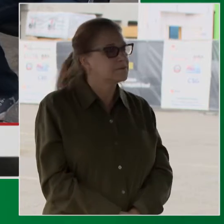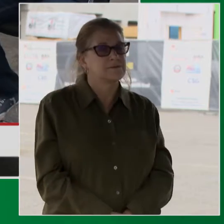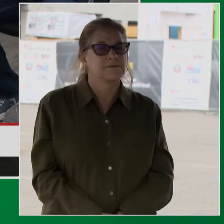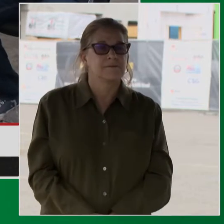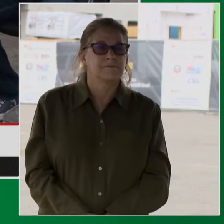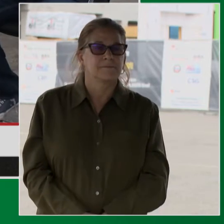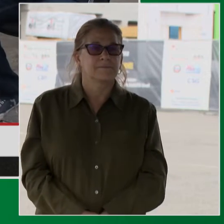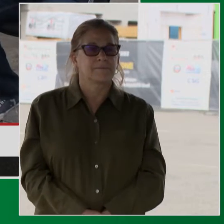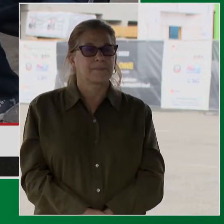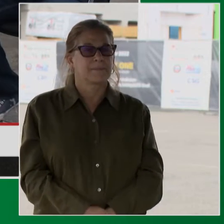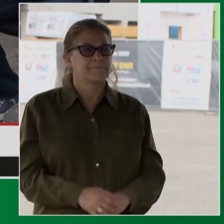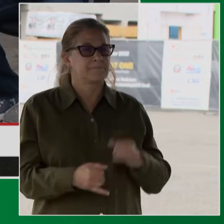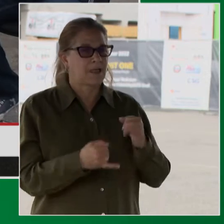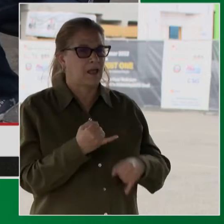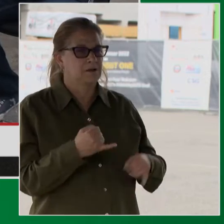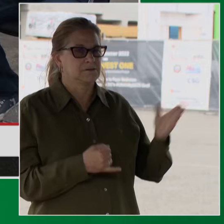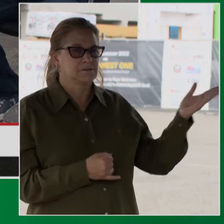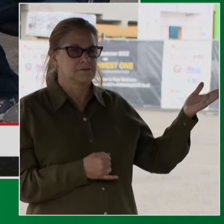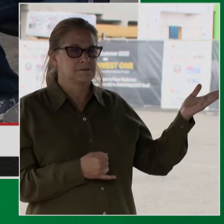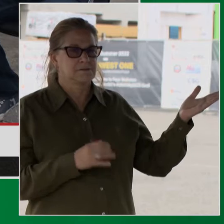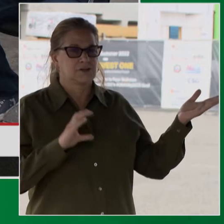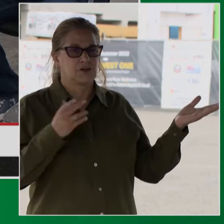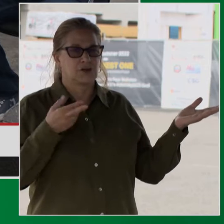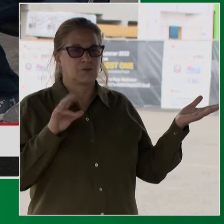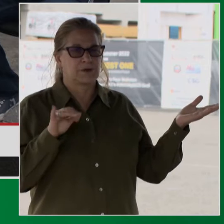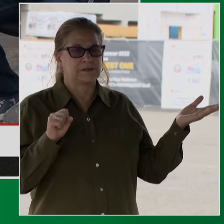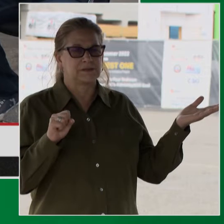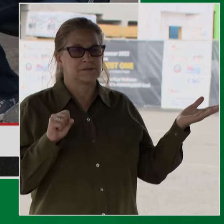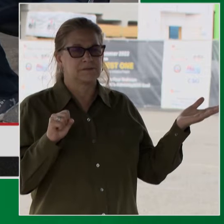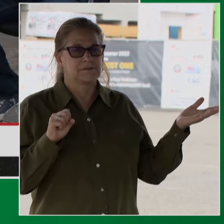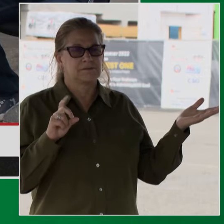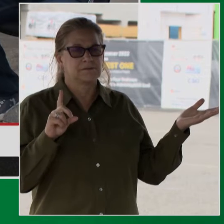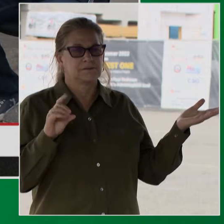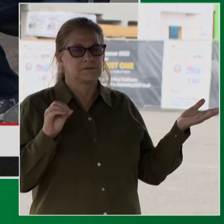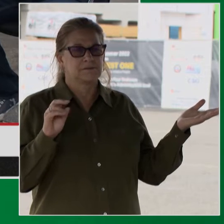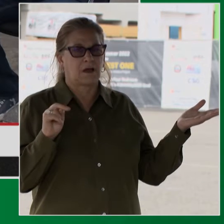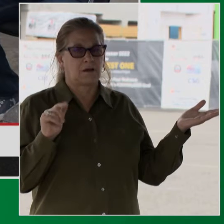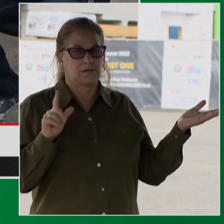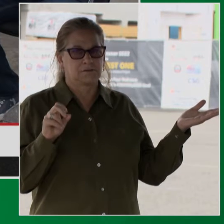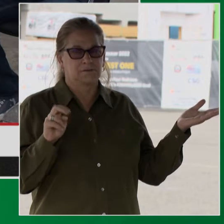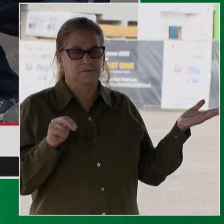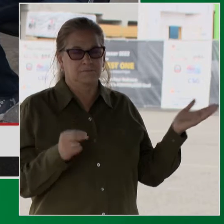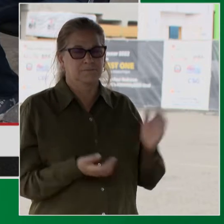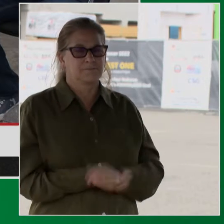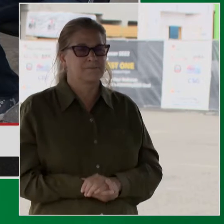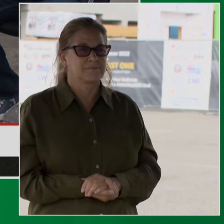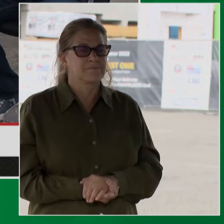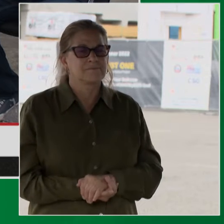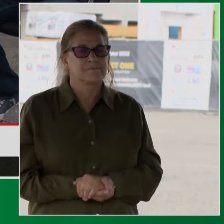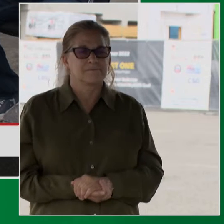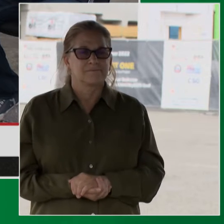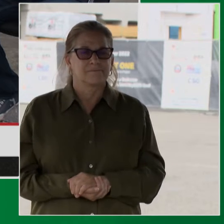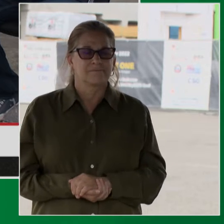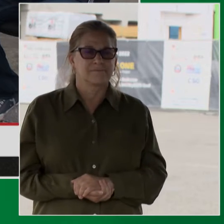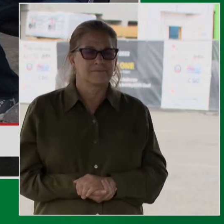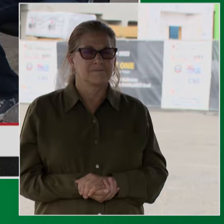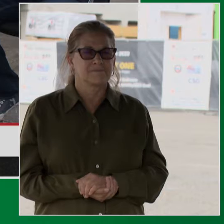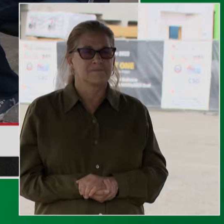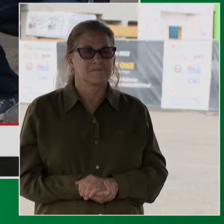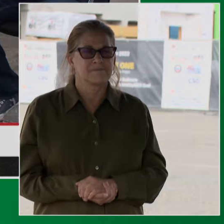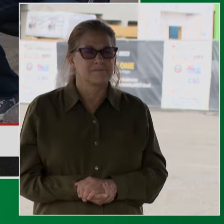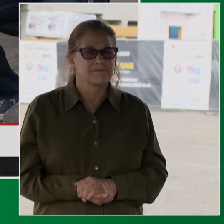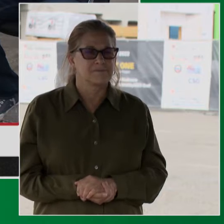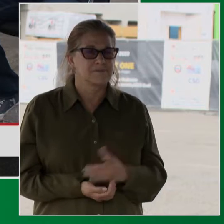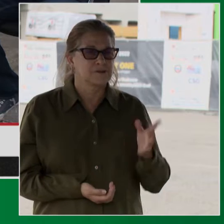you finance affordable housing. So Polly mentioned a couple of the tools. She mentioned Housing Production Trust Fund. She mentioned the local rent